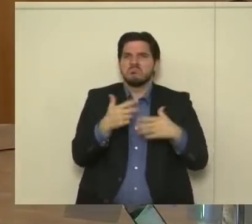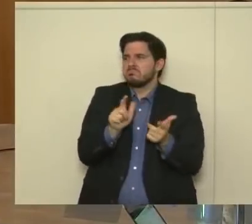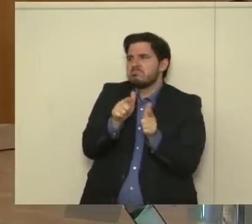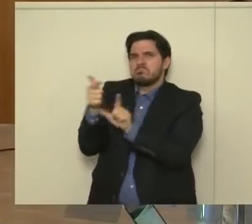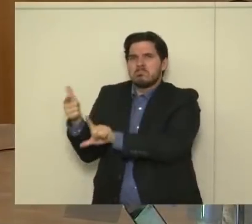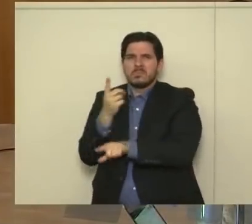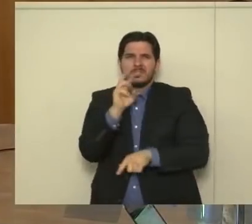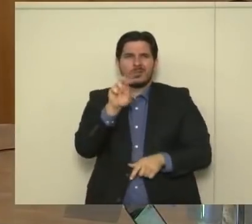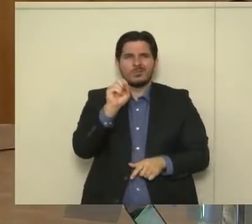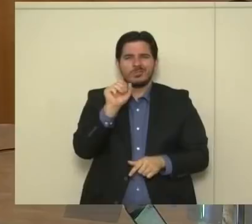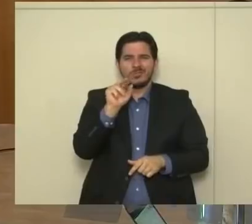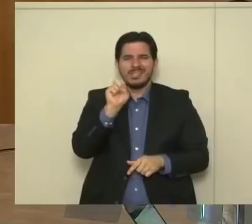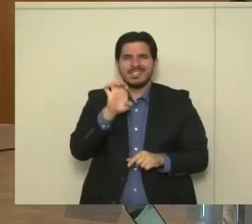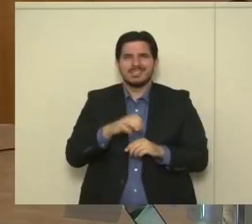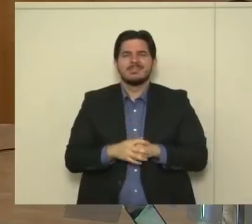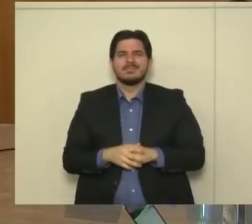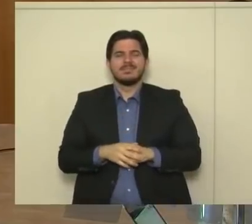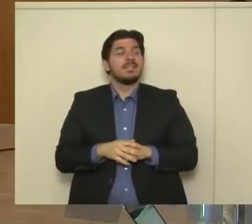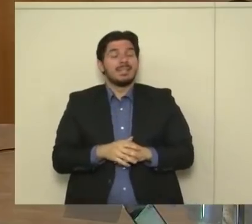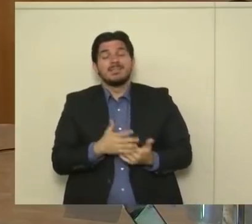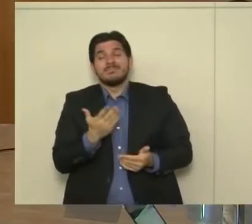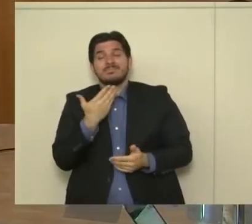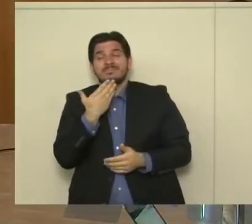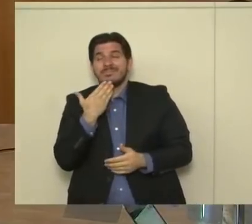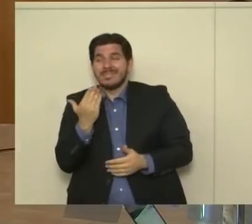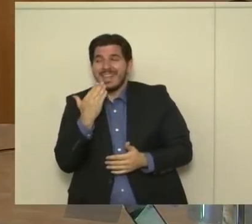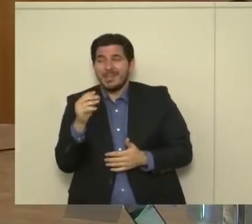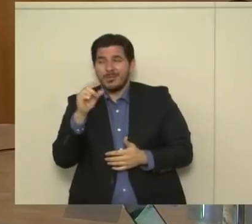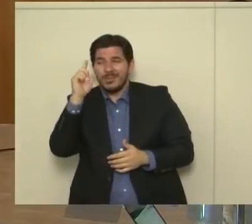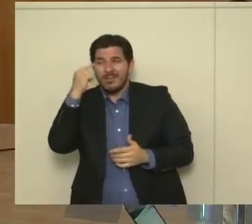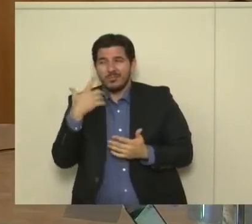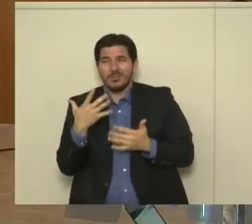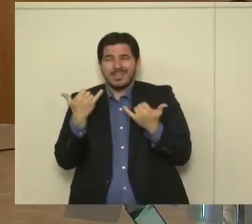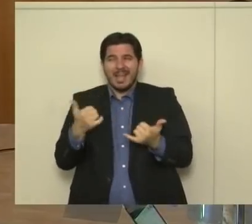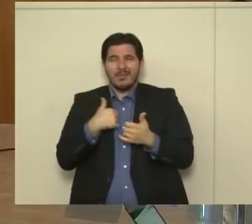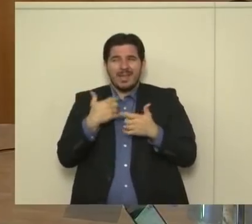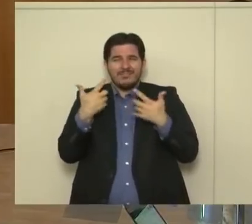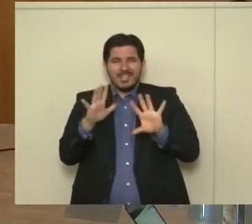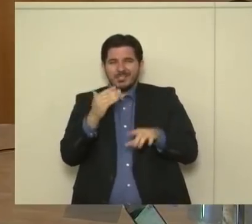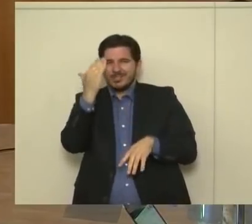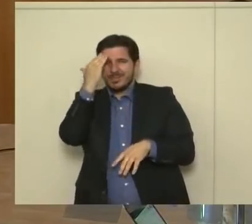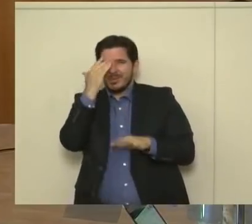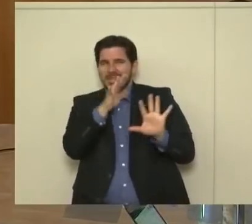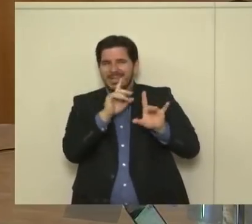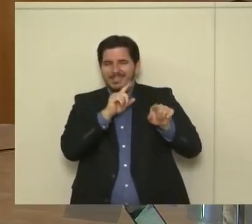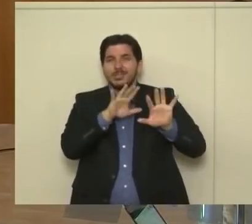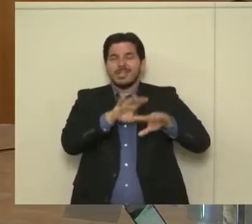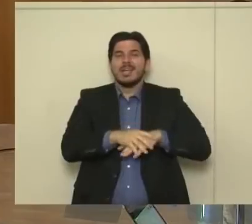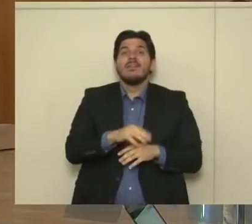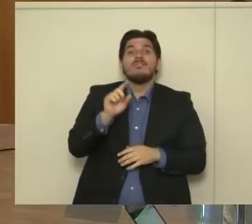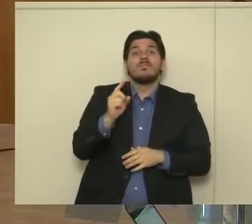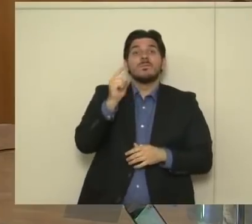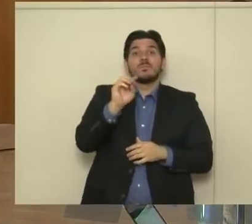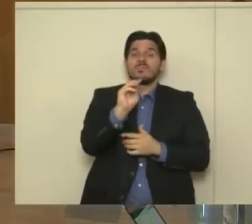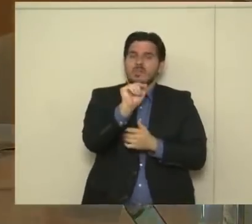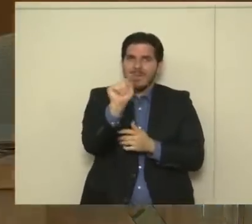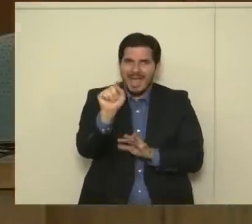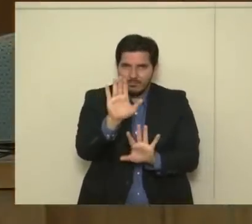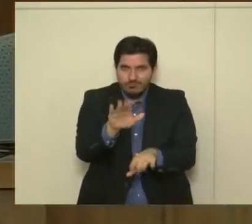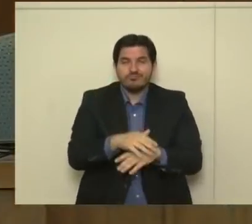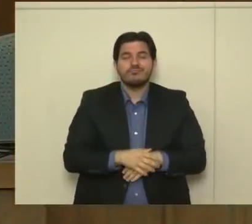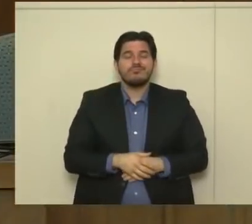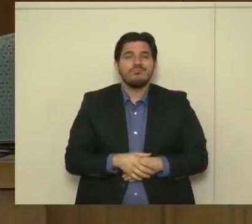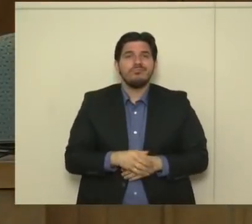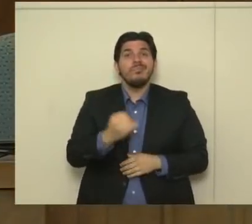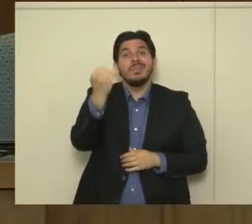yesterday, because now I have some information to answer the question. First thing, Matt, is if you go into any website that